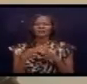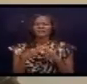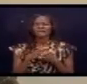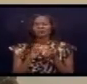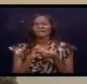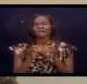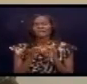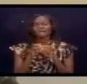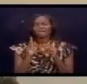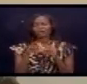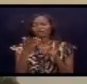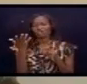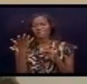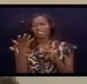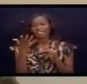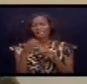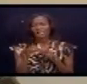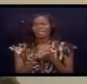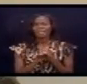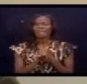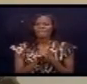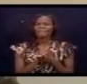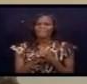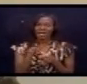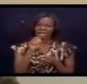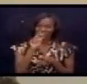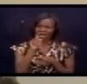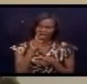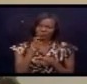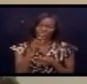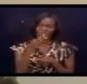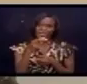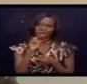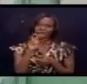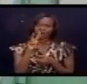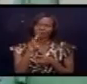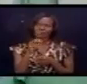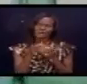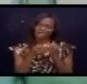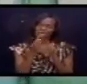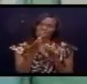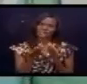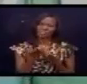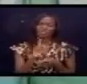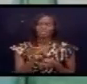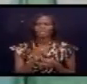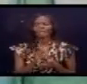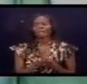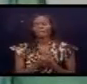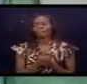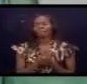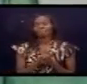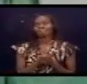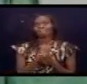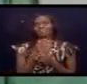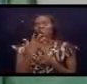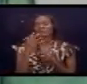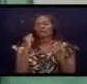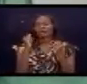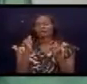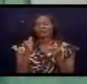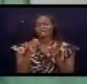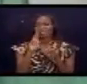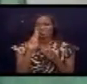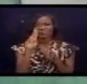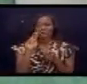say why we're not seeing a reduction in HIV in Mangochi per se. A 5-year UNAIDS and PEPFAR campaign is